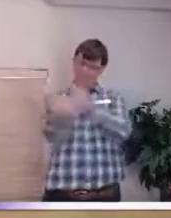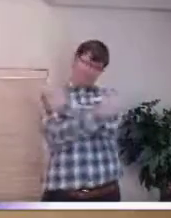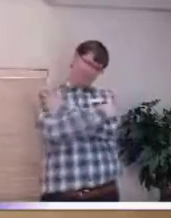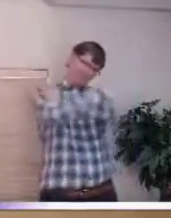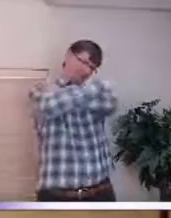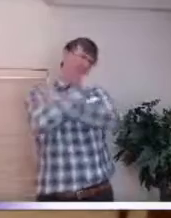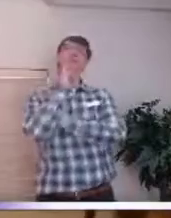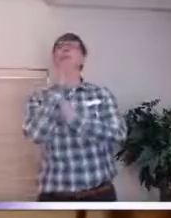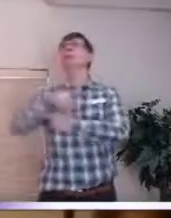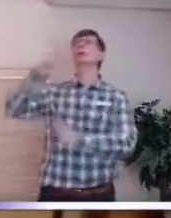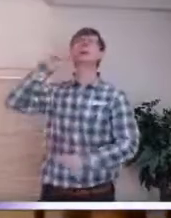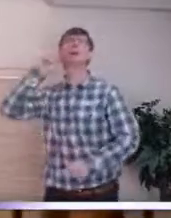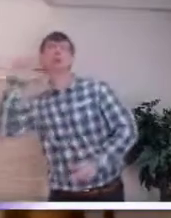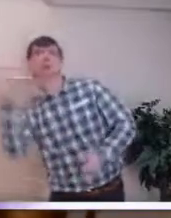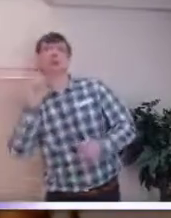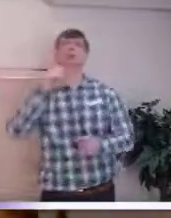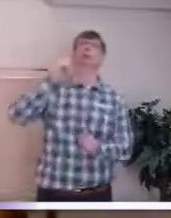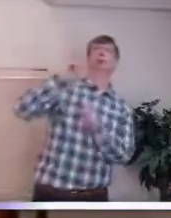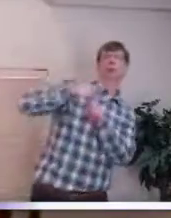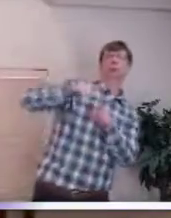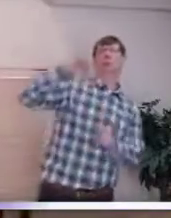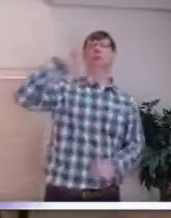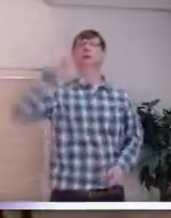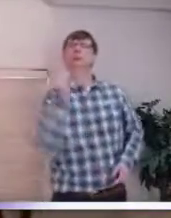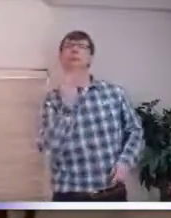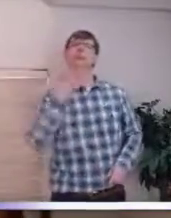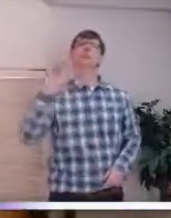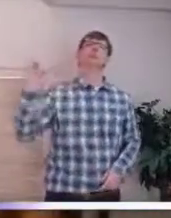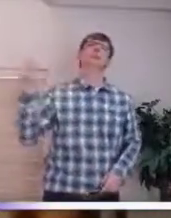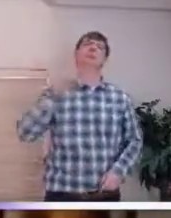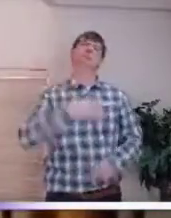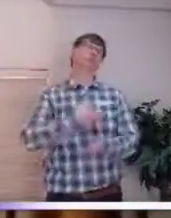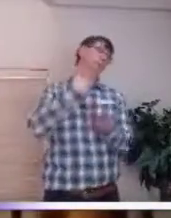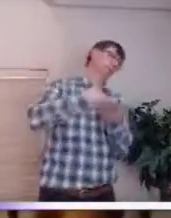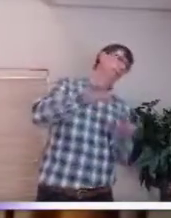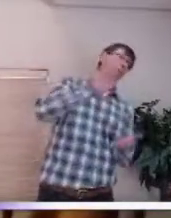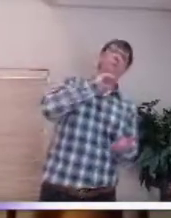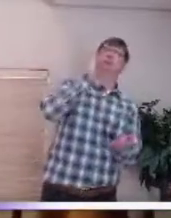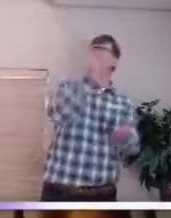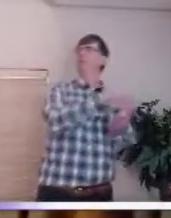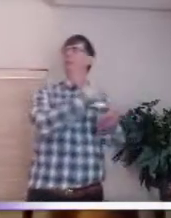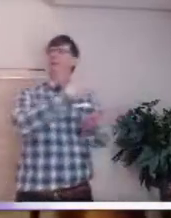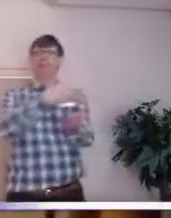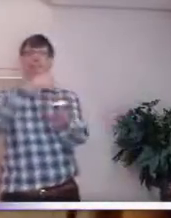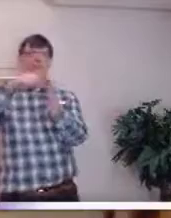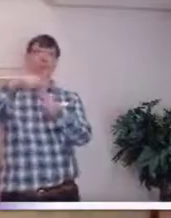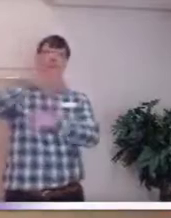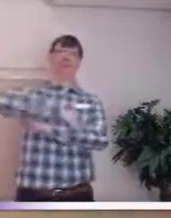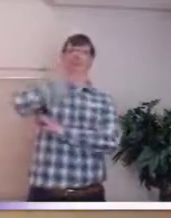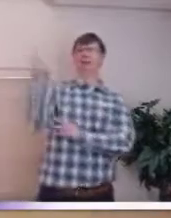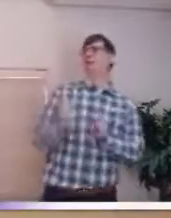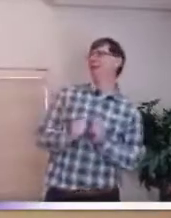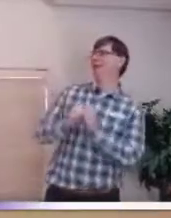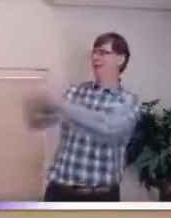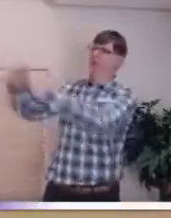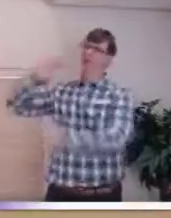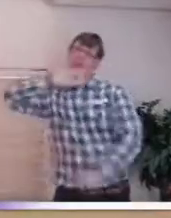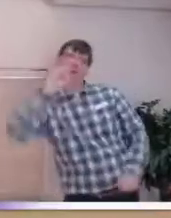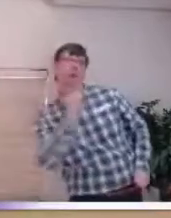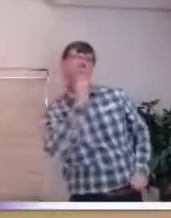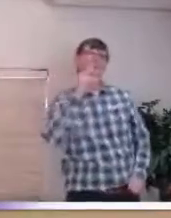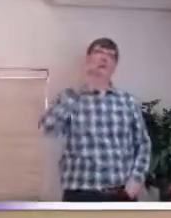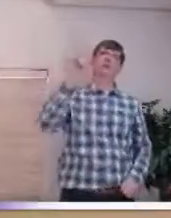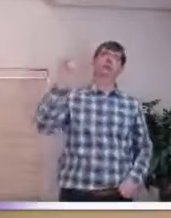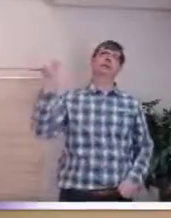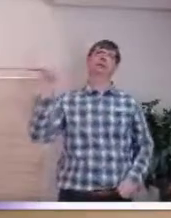I can't wait to listen to Jackson. It's like some new songs today. I was like, oh, go Jackson. I can't wait till